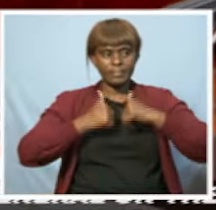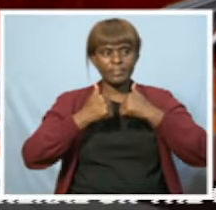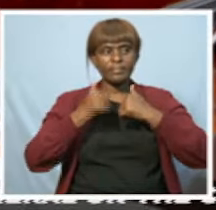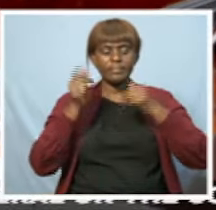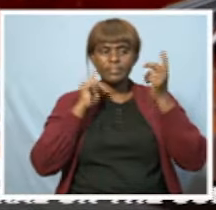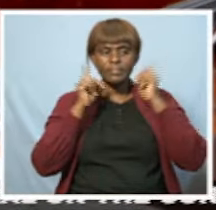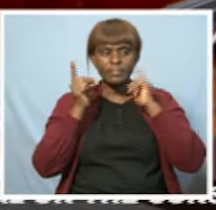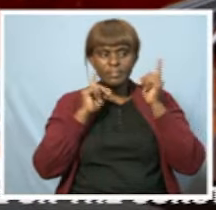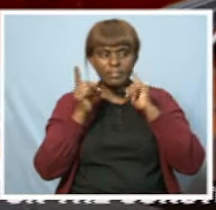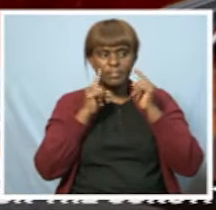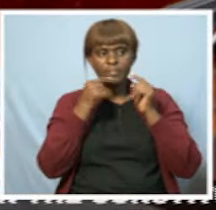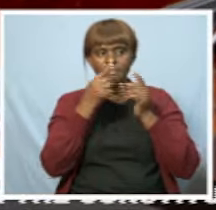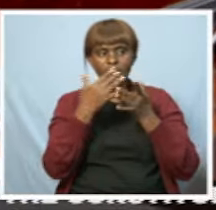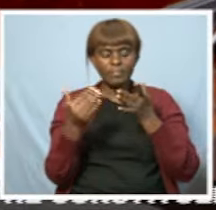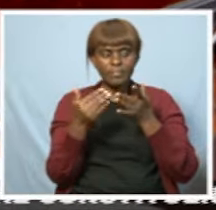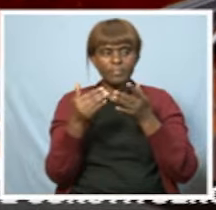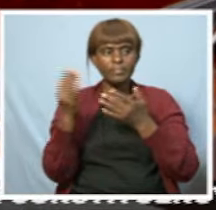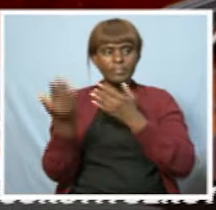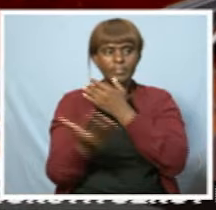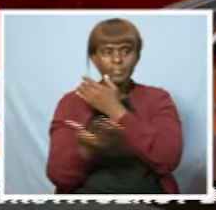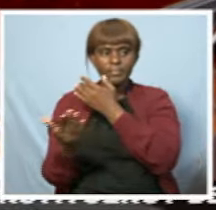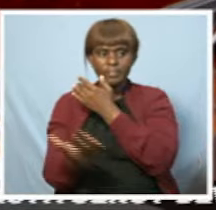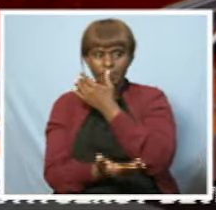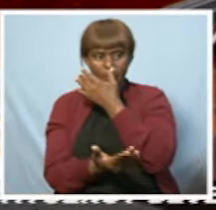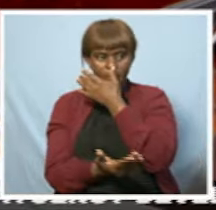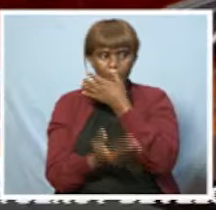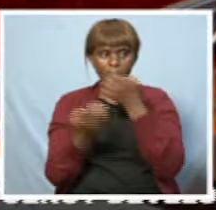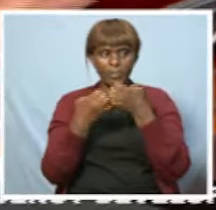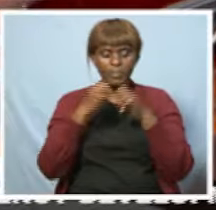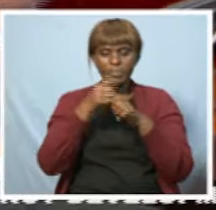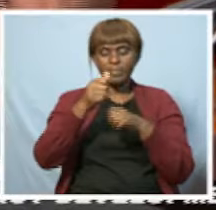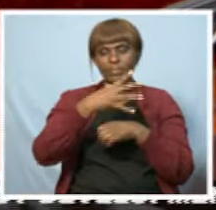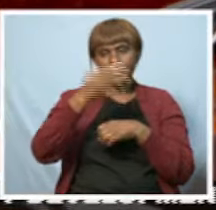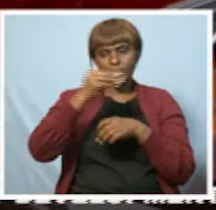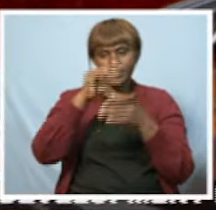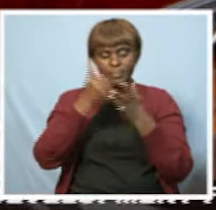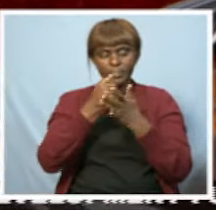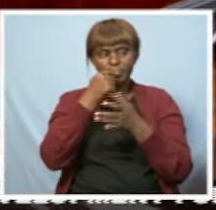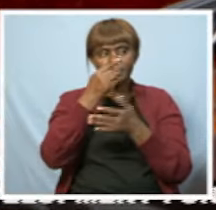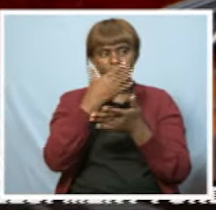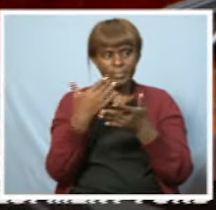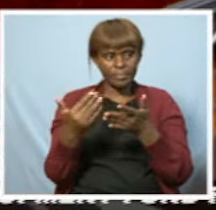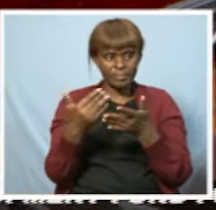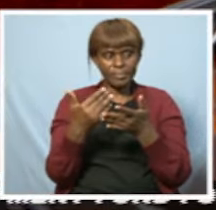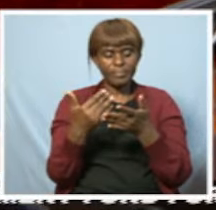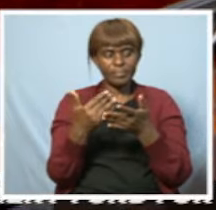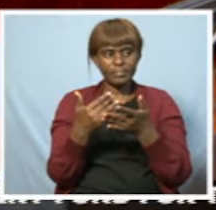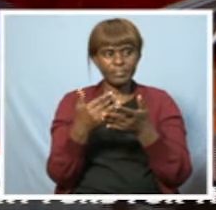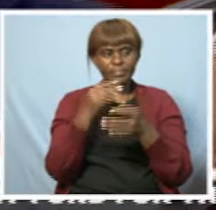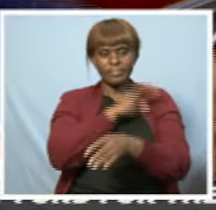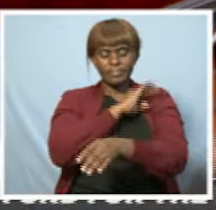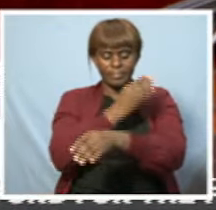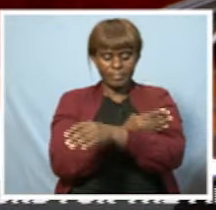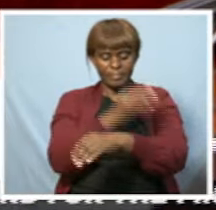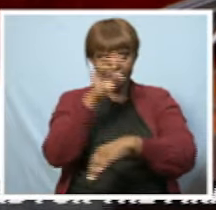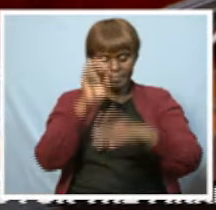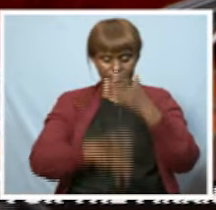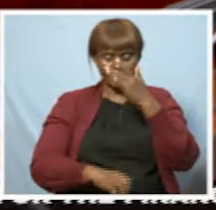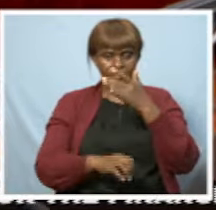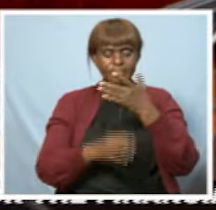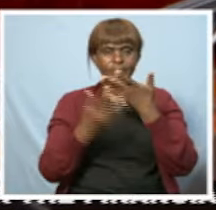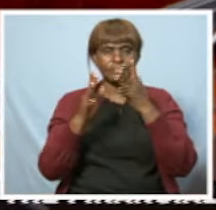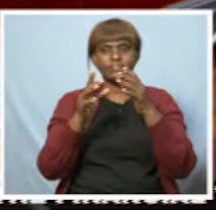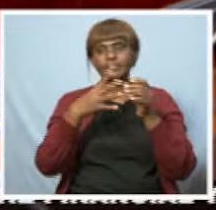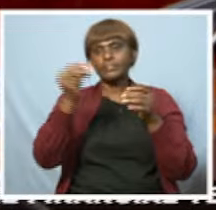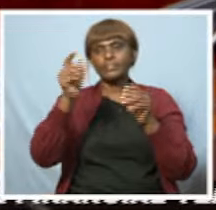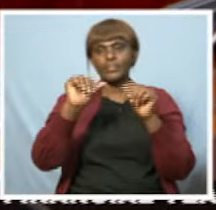got you say something when we're doing introductions. So even as you go, at least all of you said something. The immunity is hereby revoked.